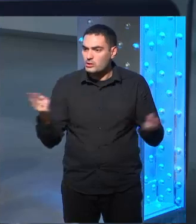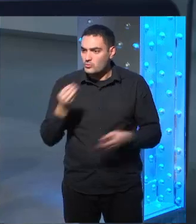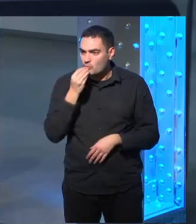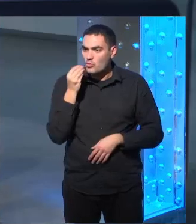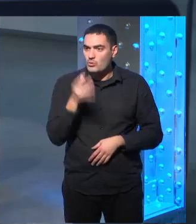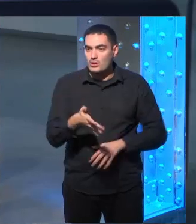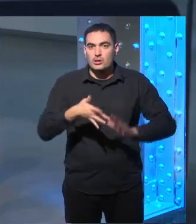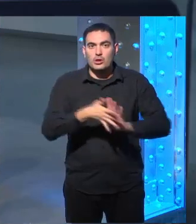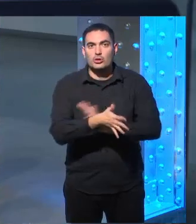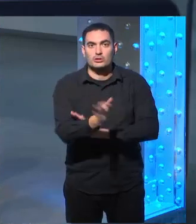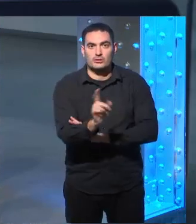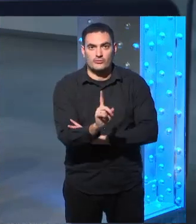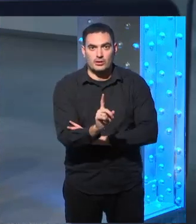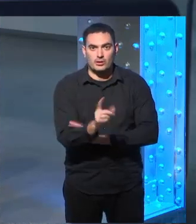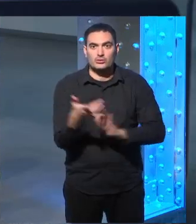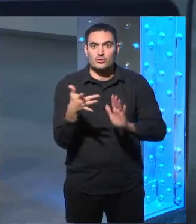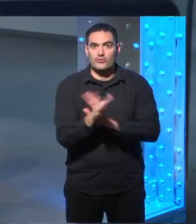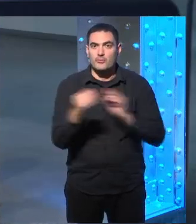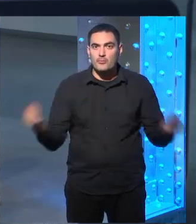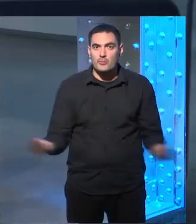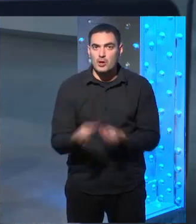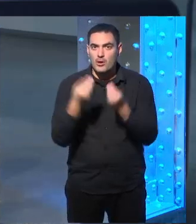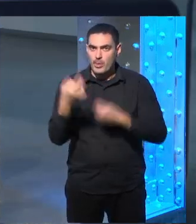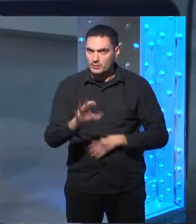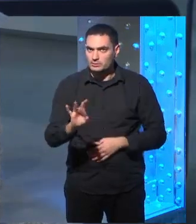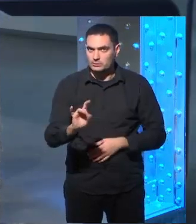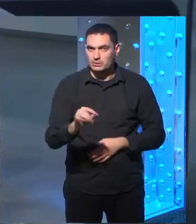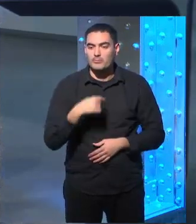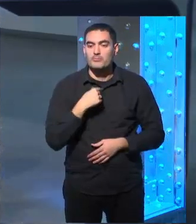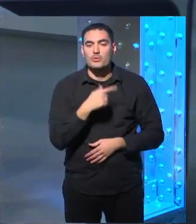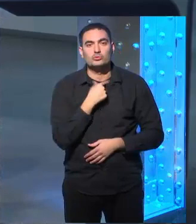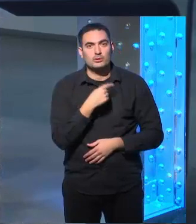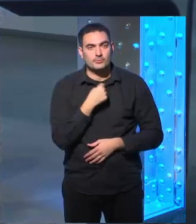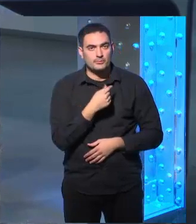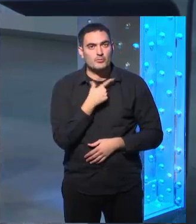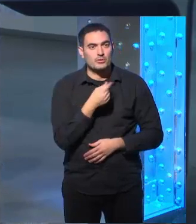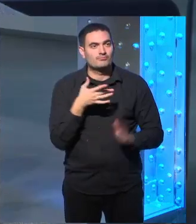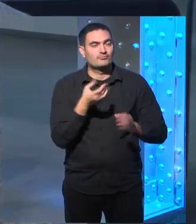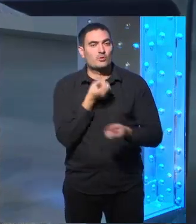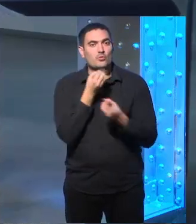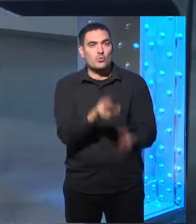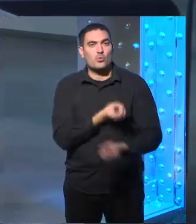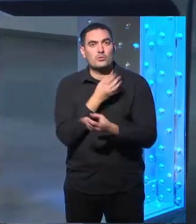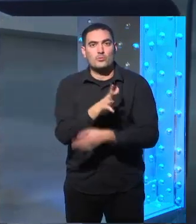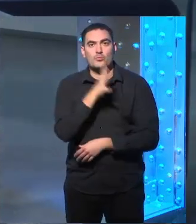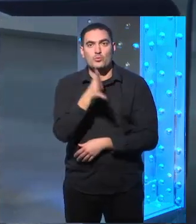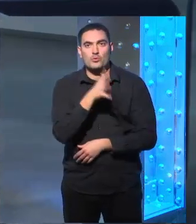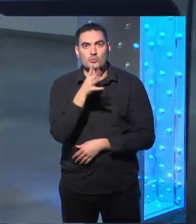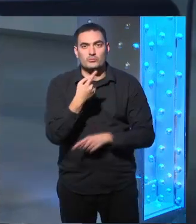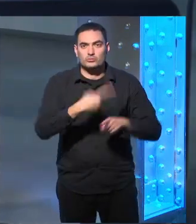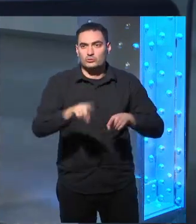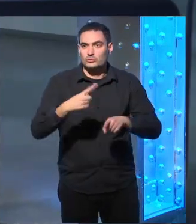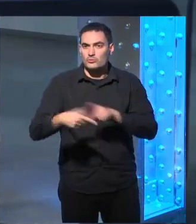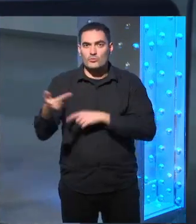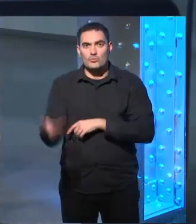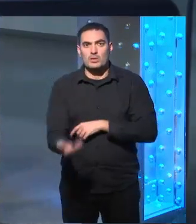public education is better than the one I endured, but we can still improve it. We're talking about education,